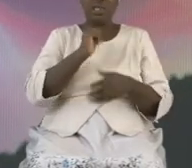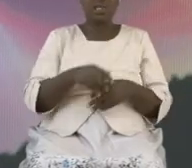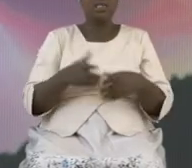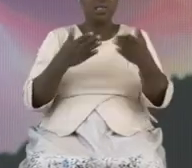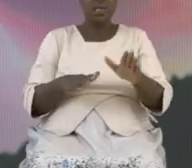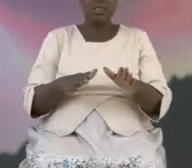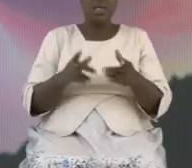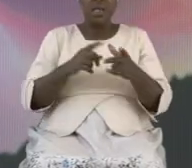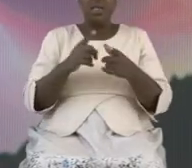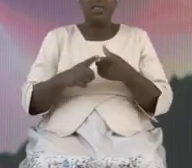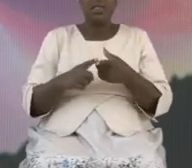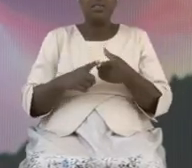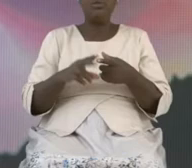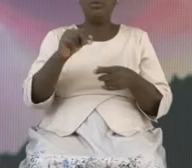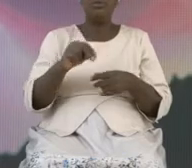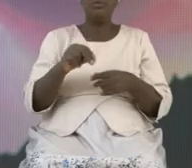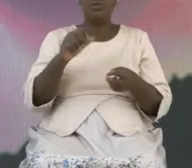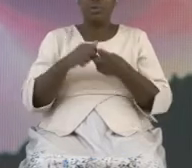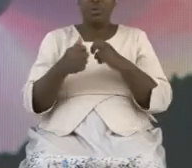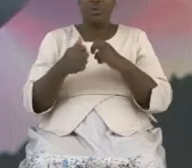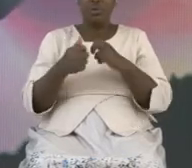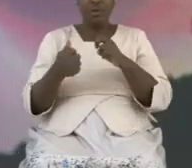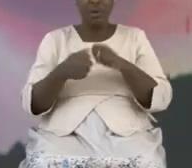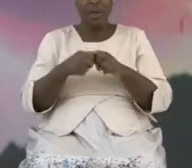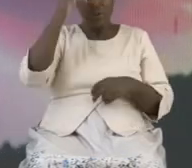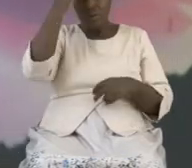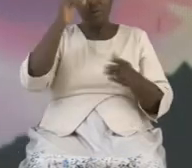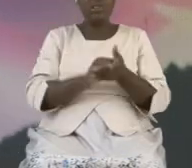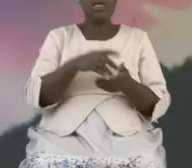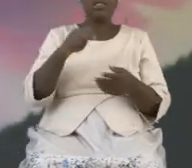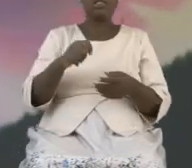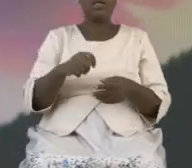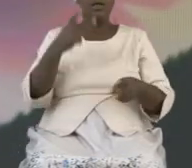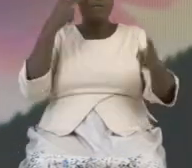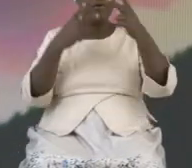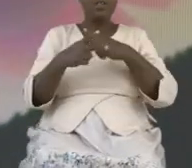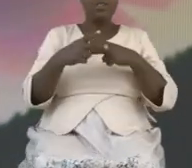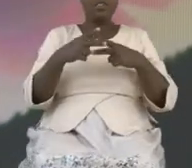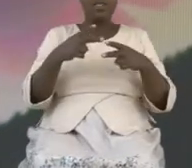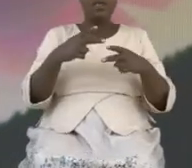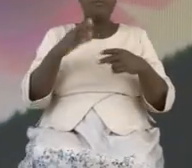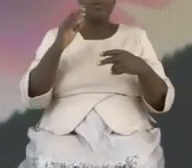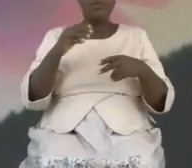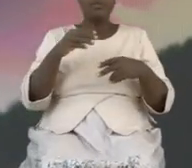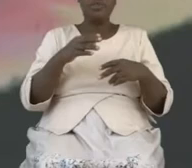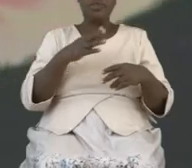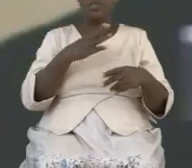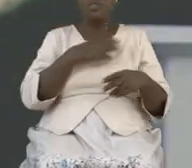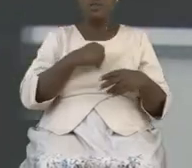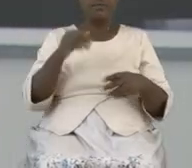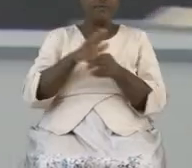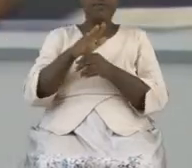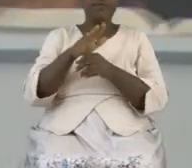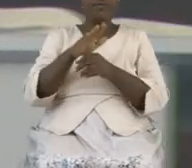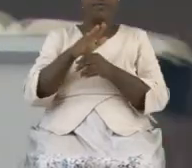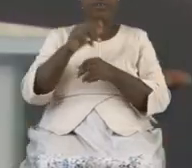was no harm, because he knew that the prophecy must be fulfilled. And any time they said, are you